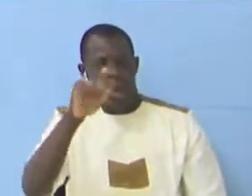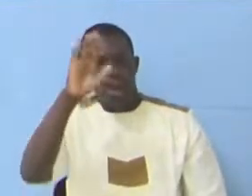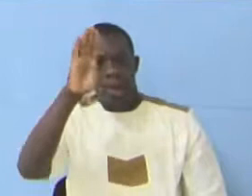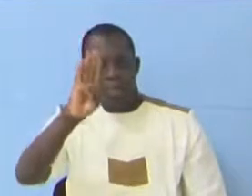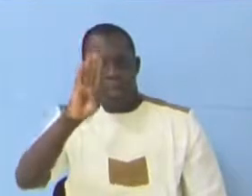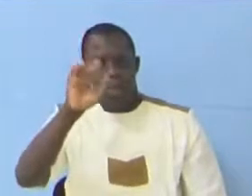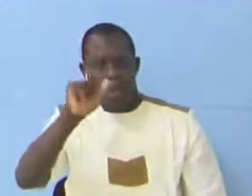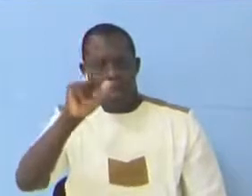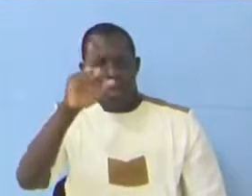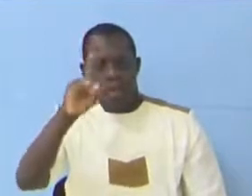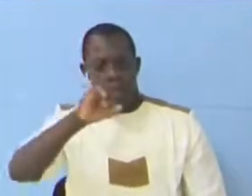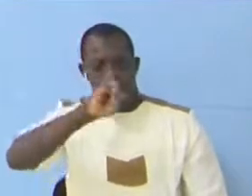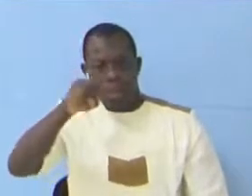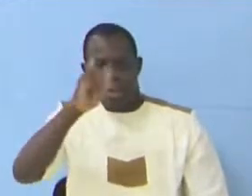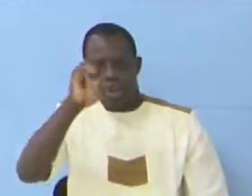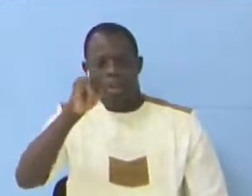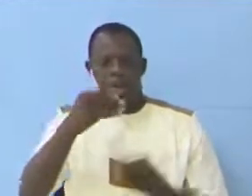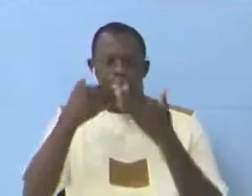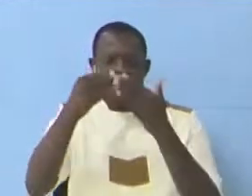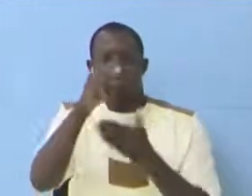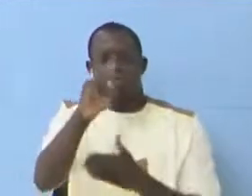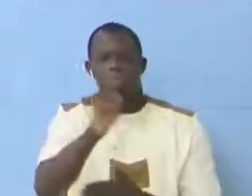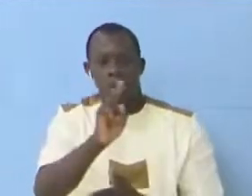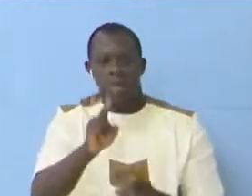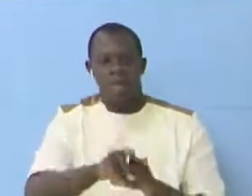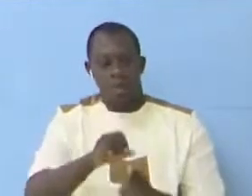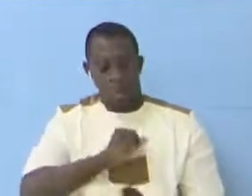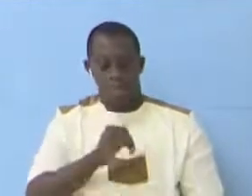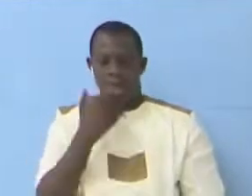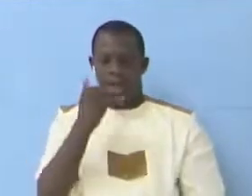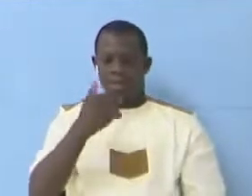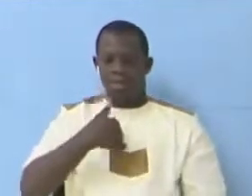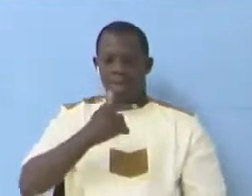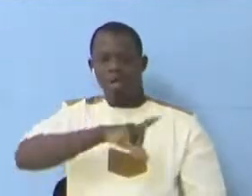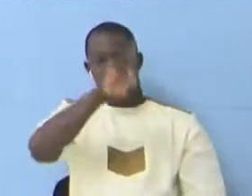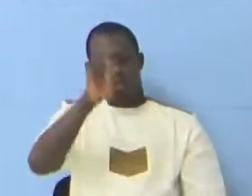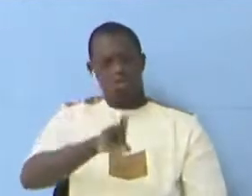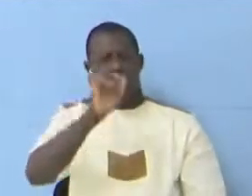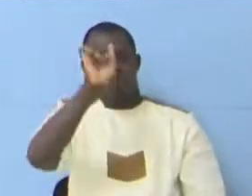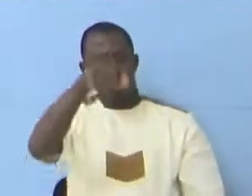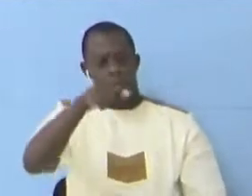Usman Baji he asked me, where is your DG? I